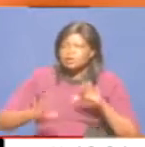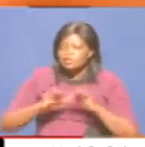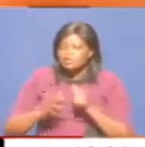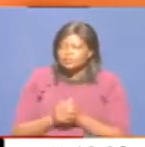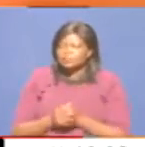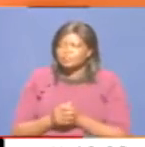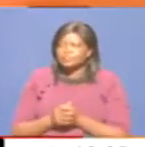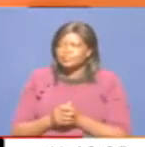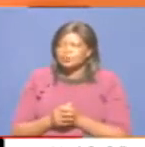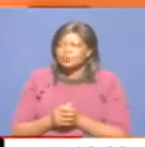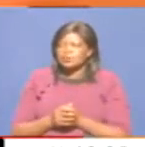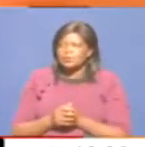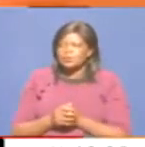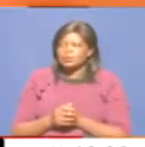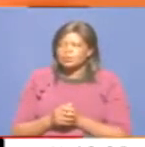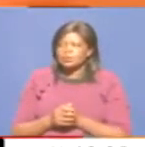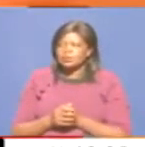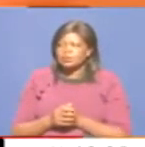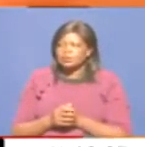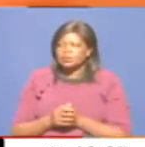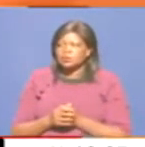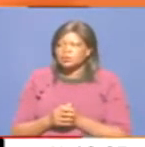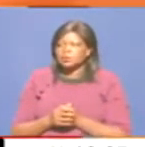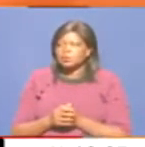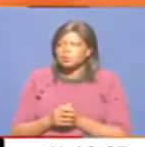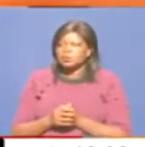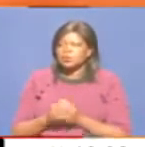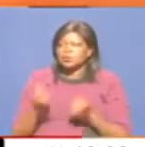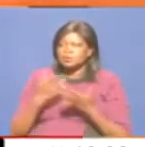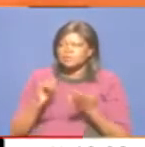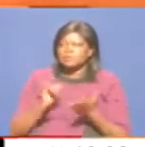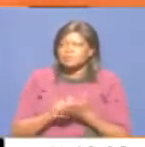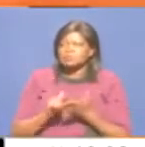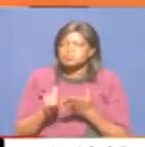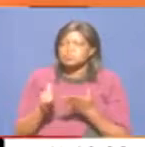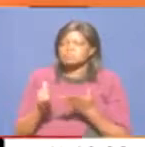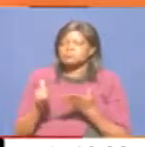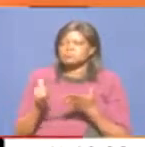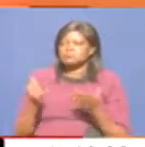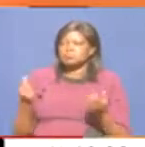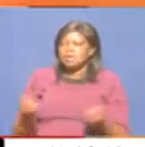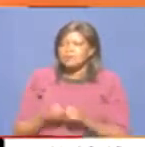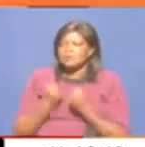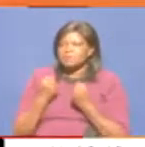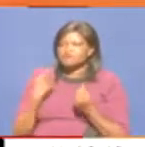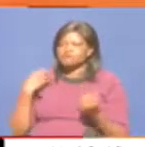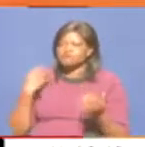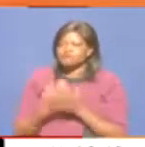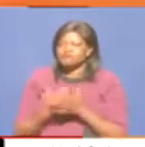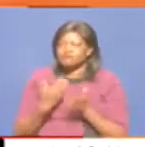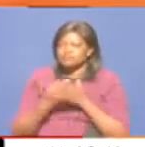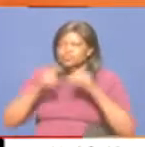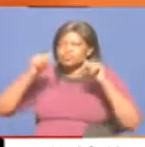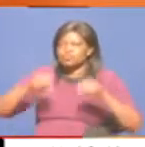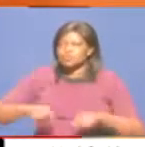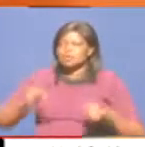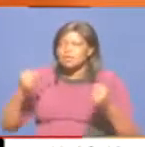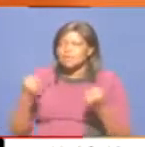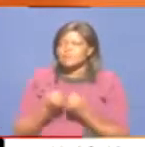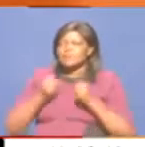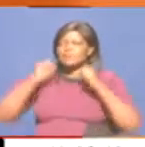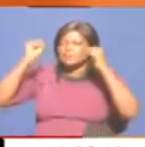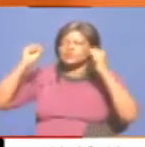gentlemen, Champ, let's weigh in on that. Something that has come up for the last couple of days, and today is still there, the Mashujaa